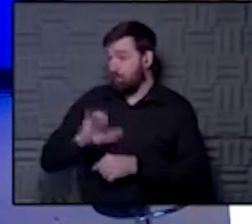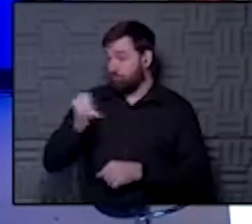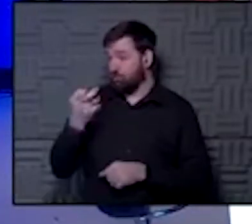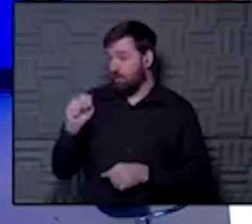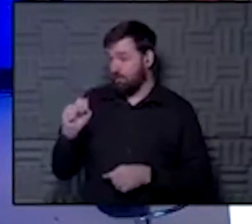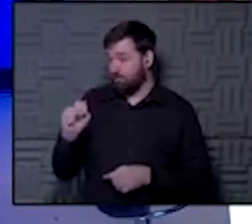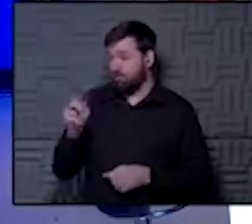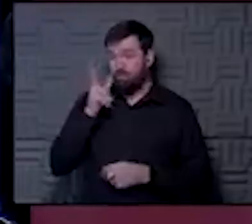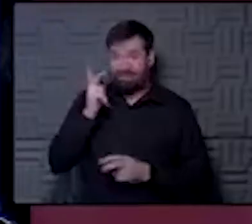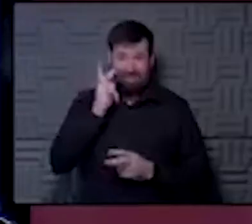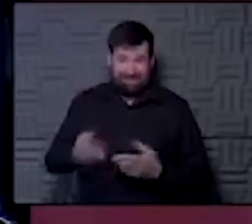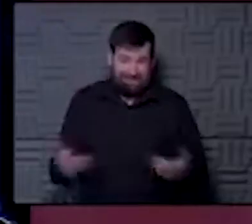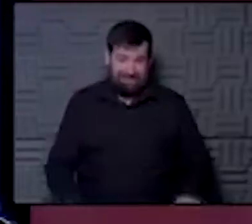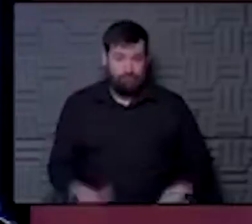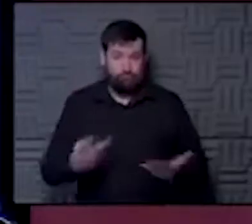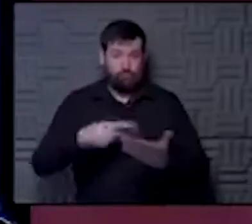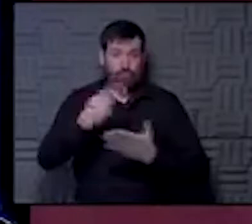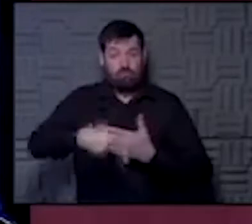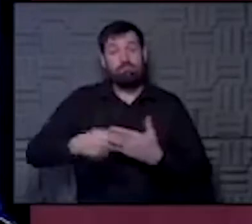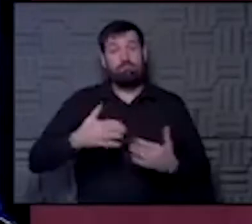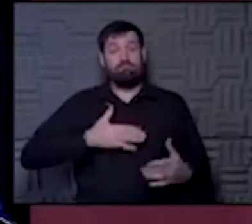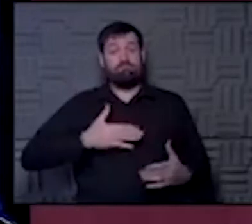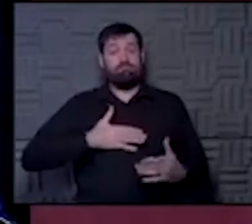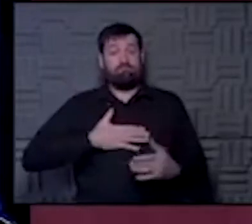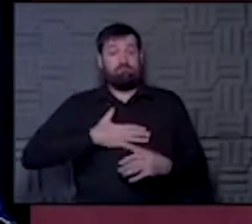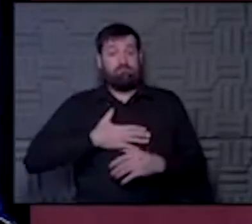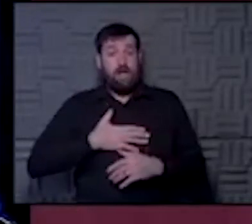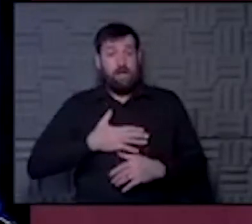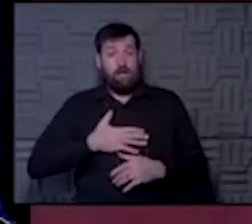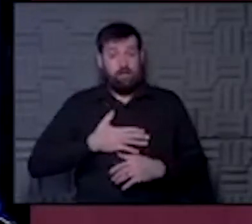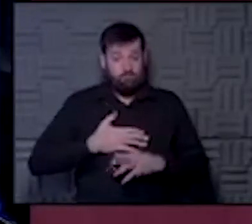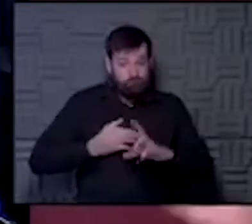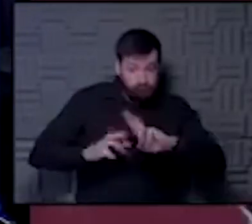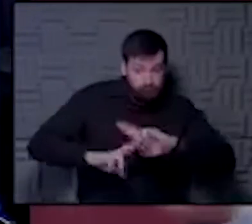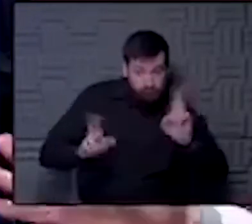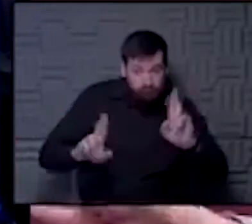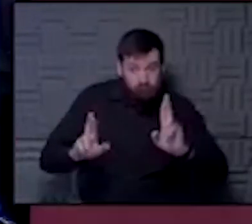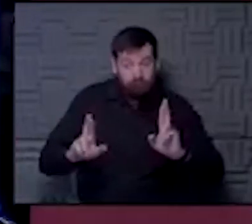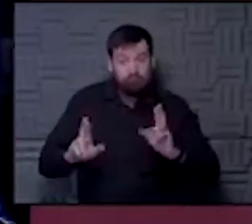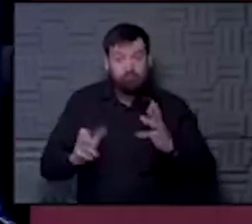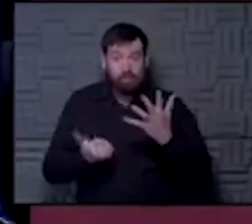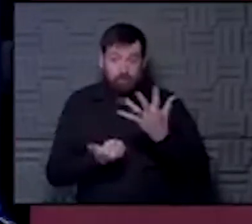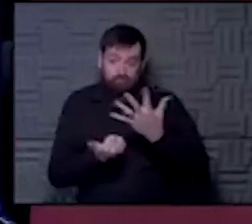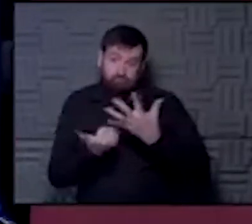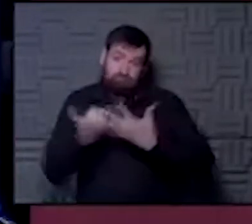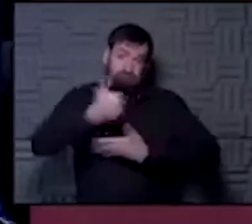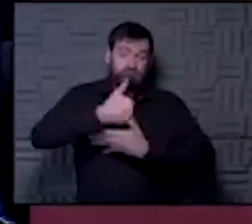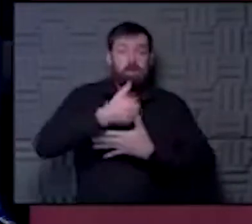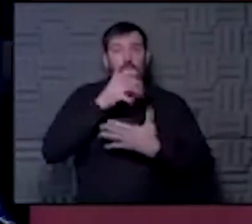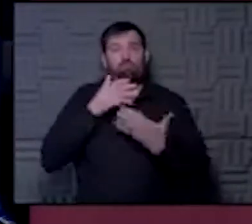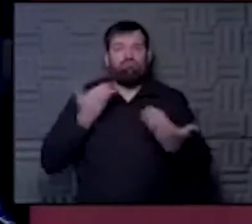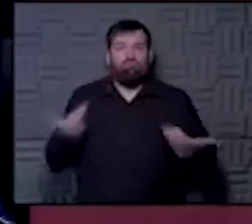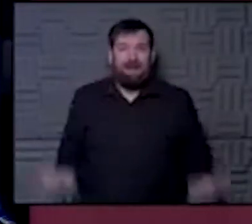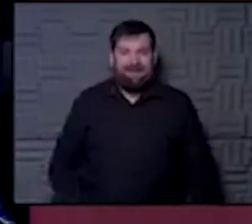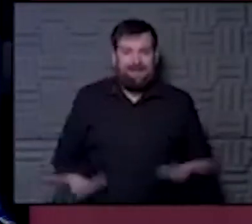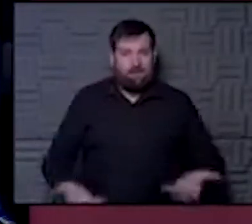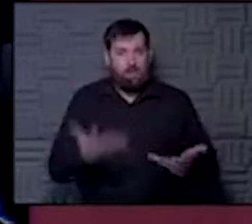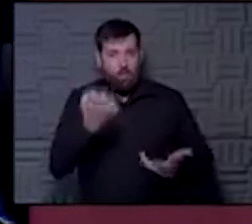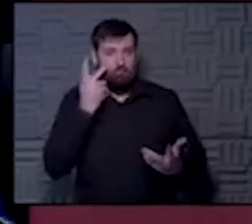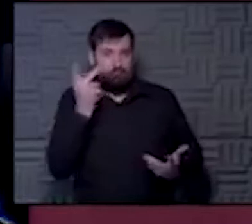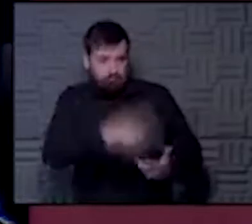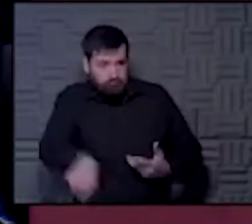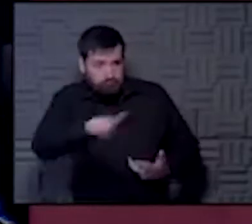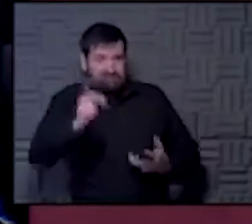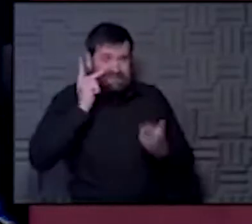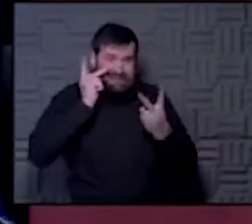see it here on this program. When it's my turn to get the shot, when I'm up in terms of the rank, I'm going to do it right here. I want you to see it. I want everybody